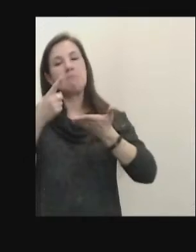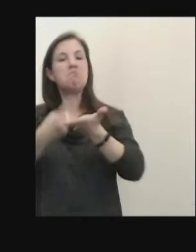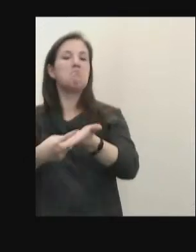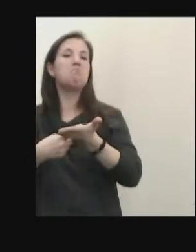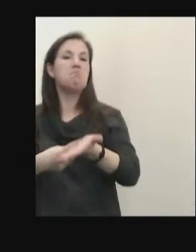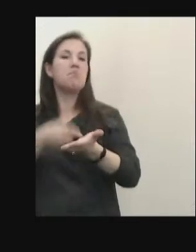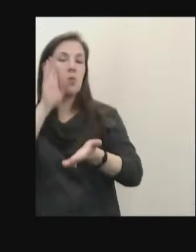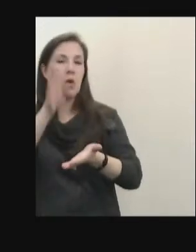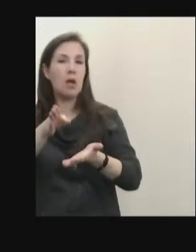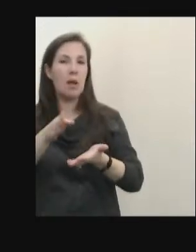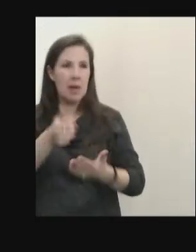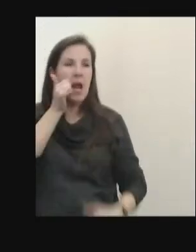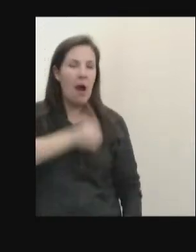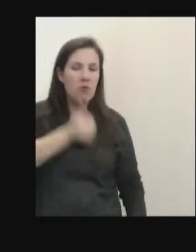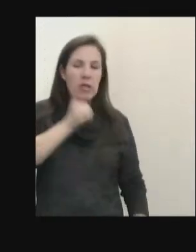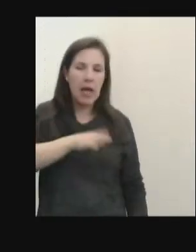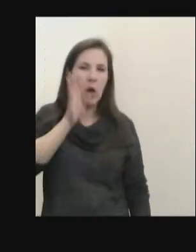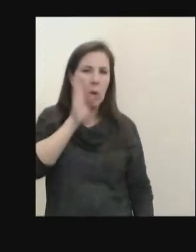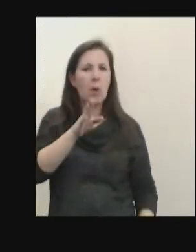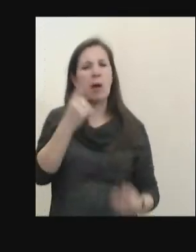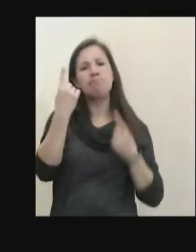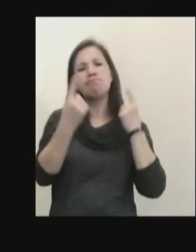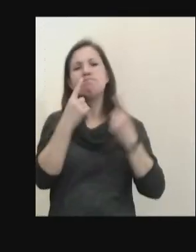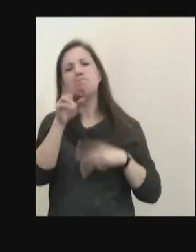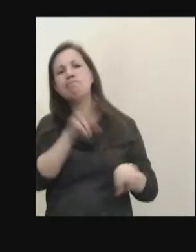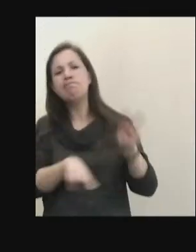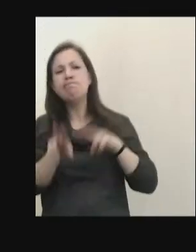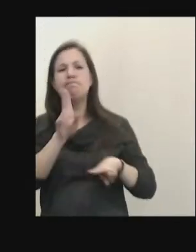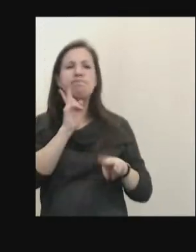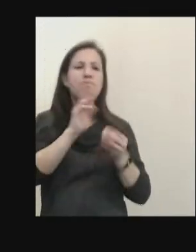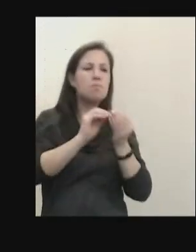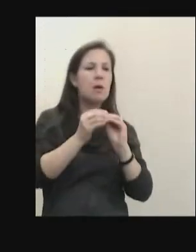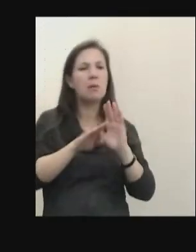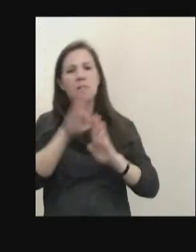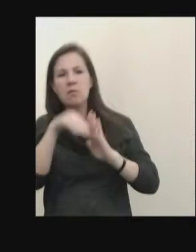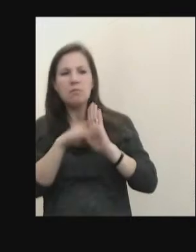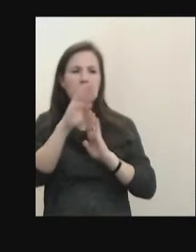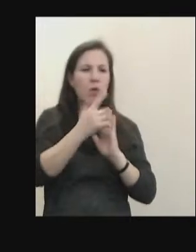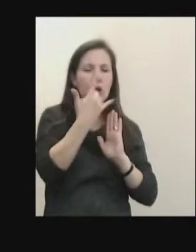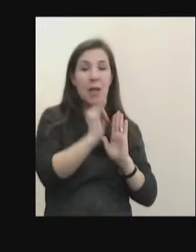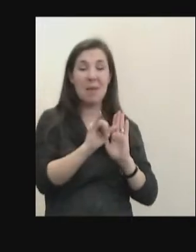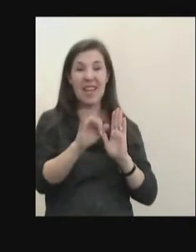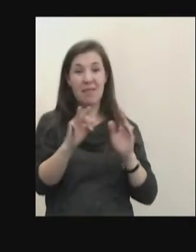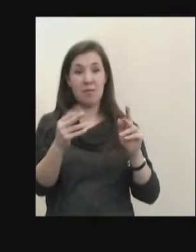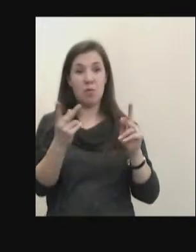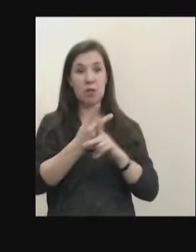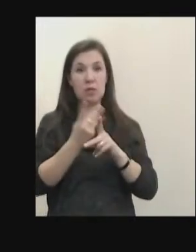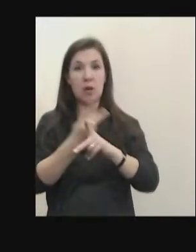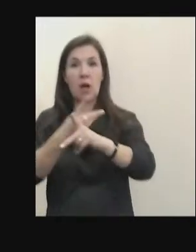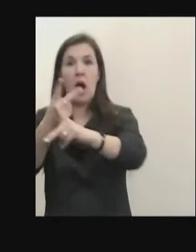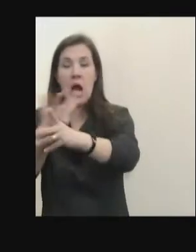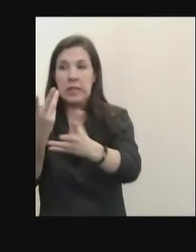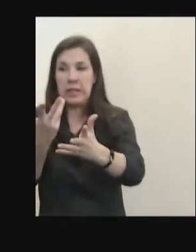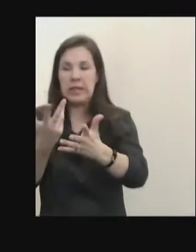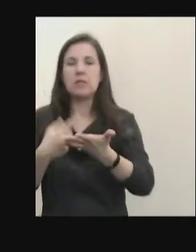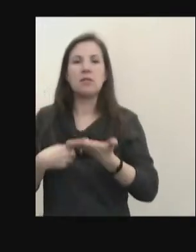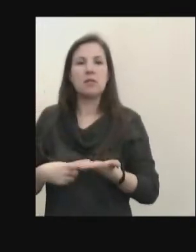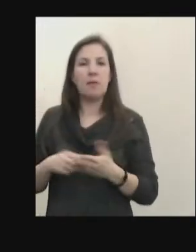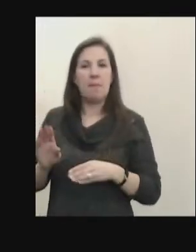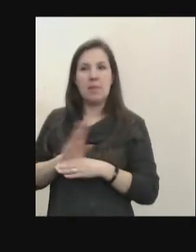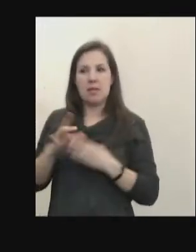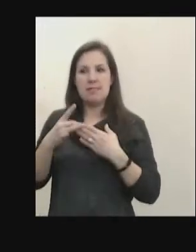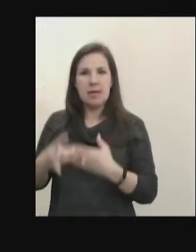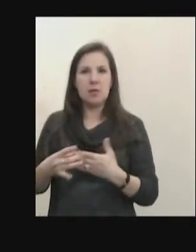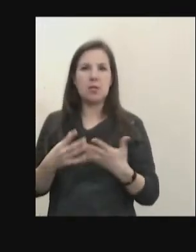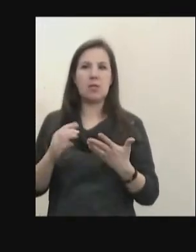at it every day, of course. But if we get to a situation that's very bad, that I'm going to talk over with business leaders and others in the community about whether